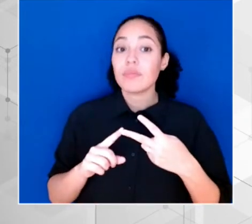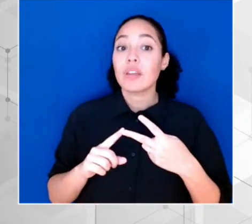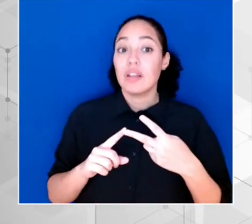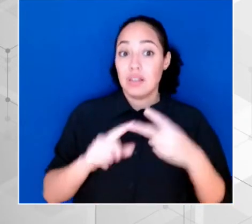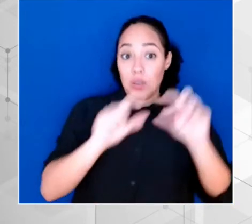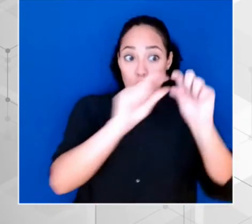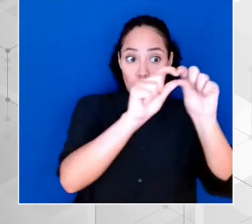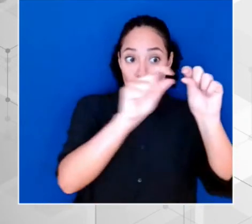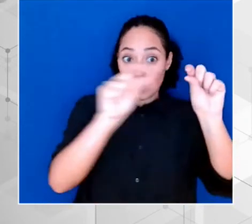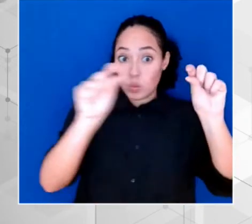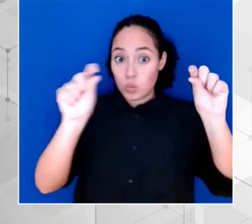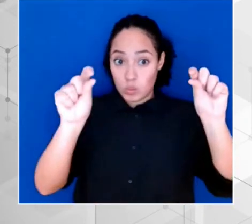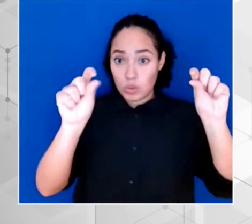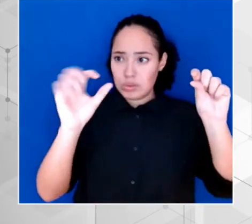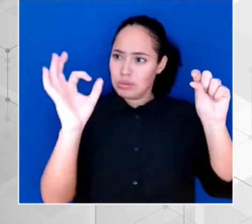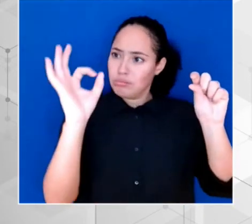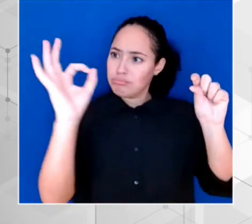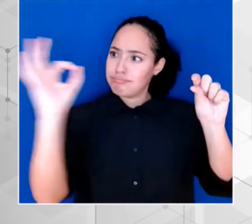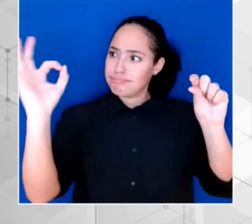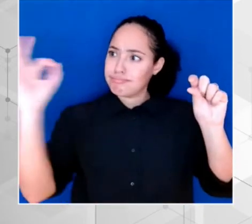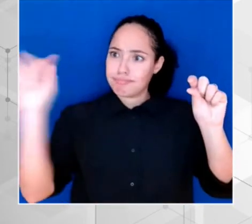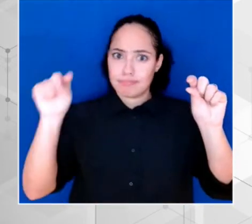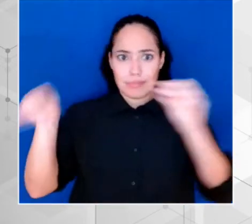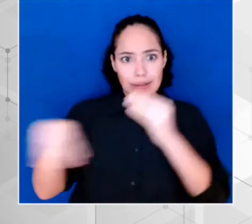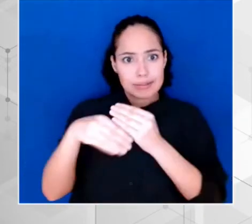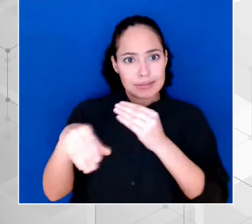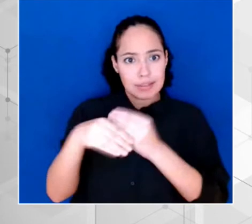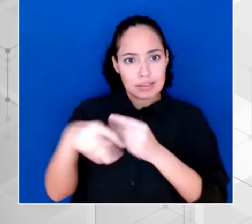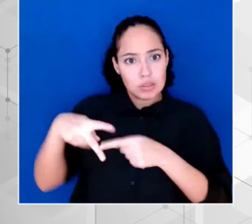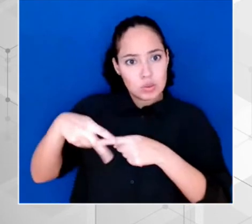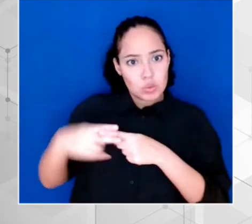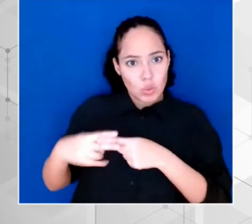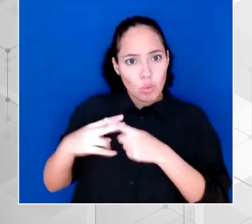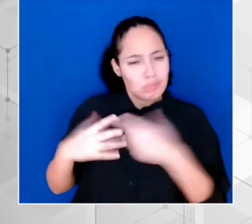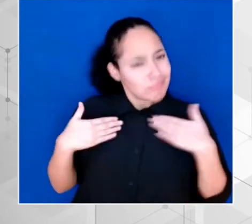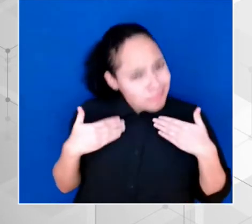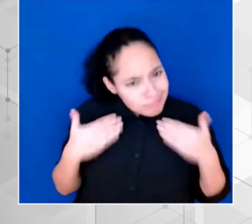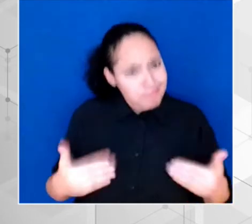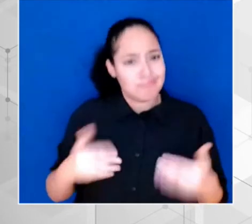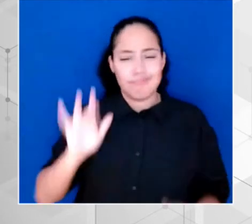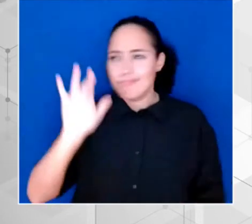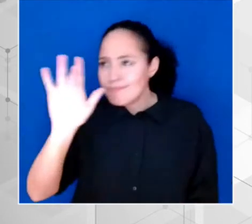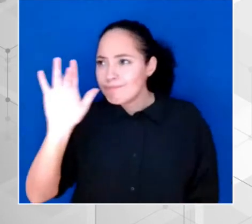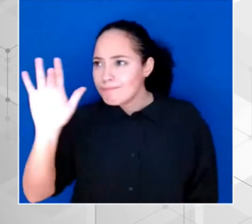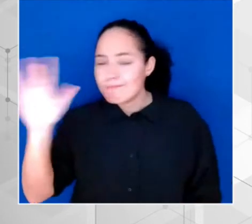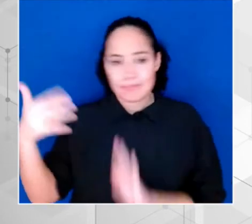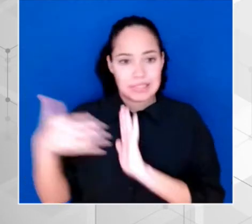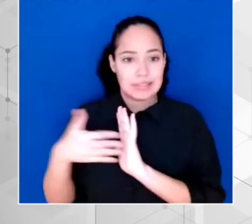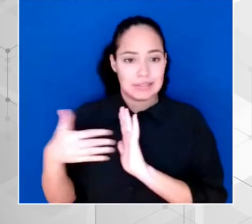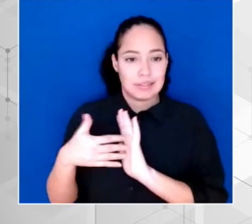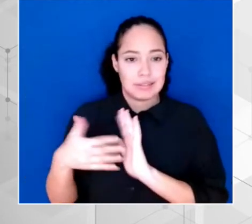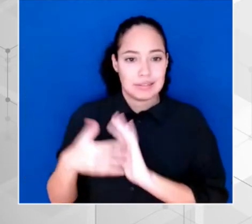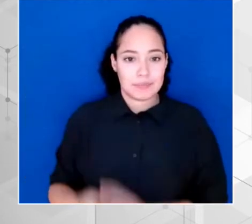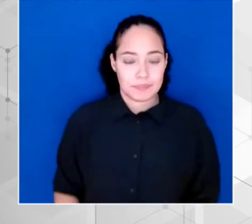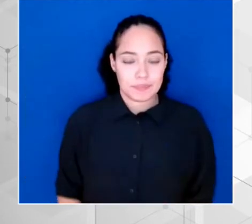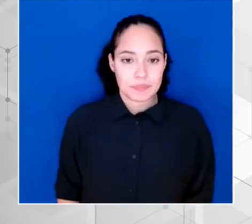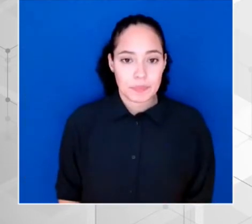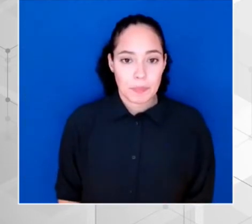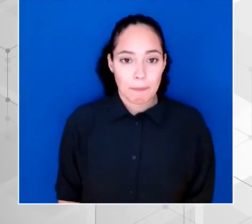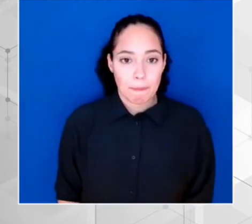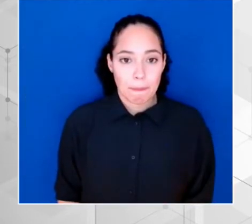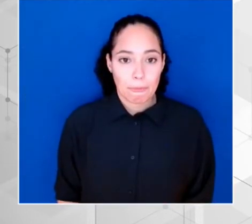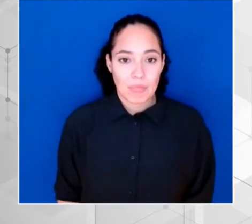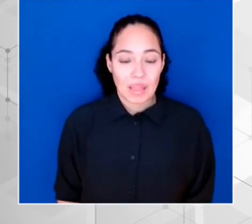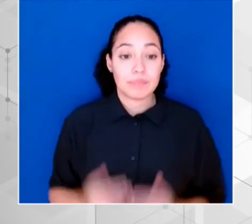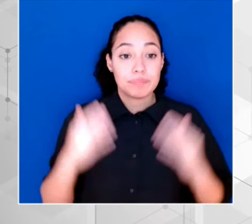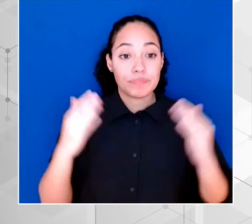have excellent development tools built in, so please use them. How to make your accessibility test. We already seen how to write